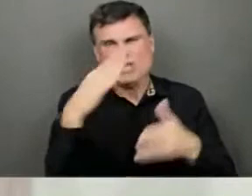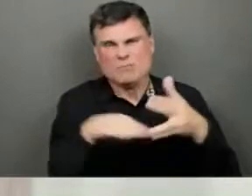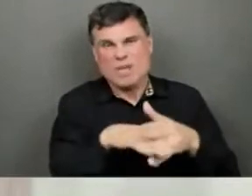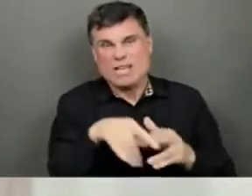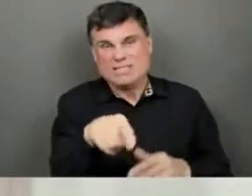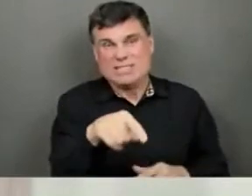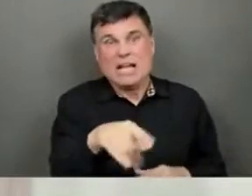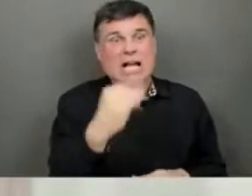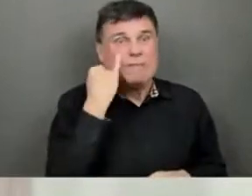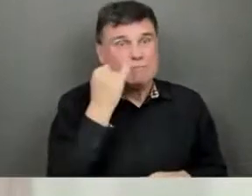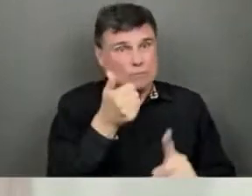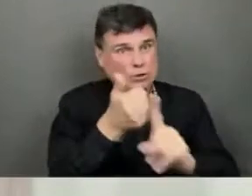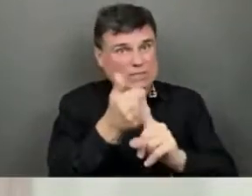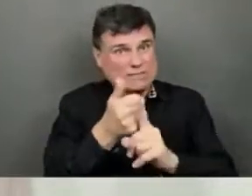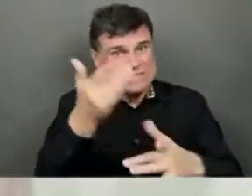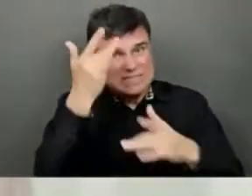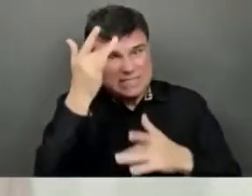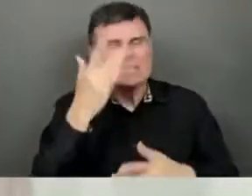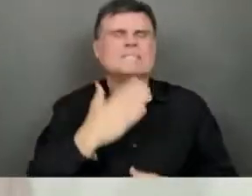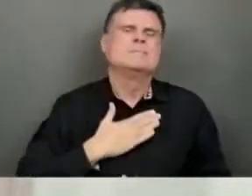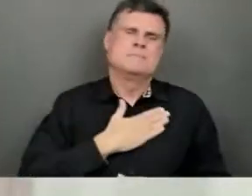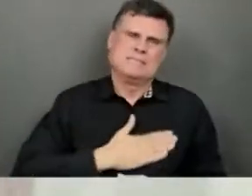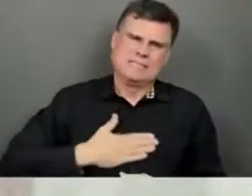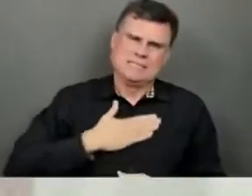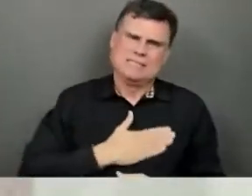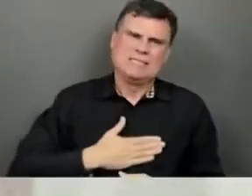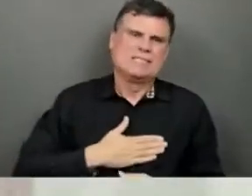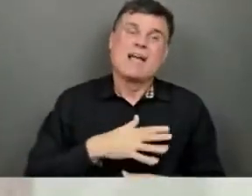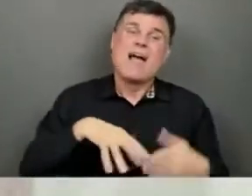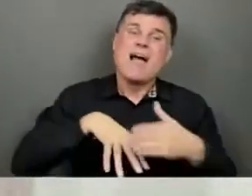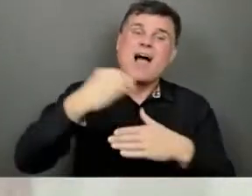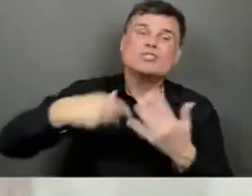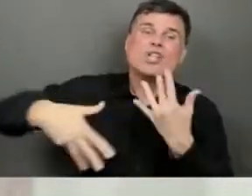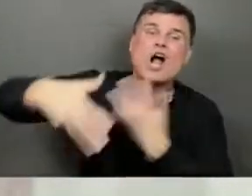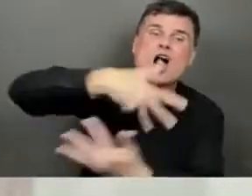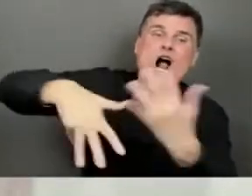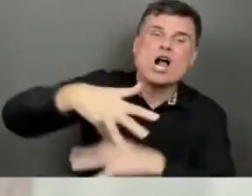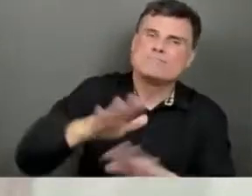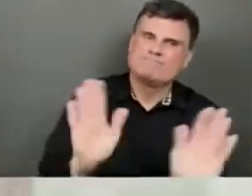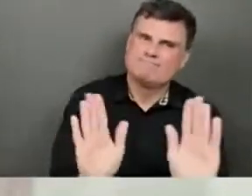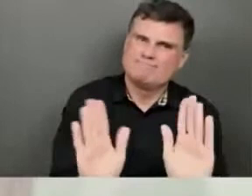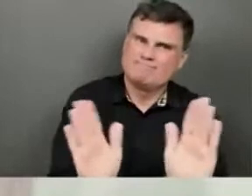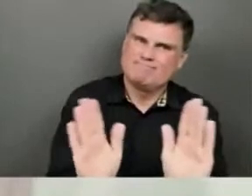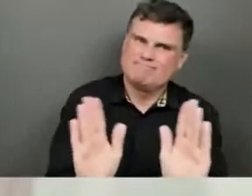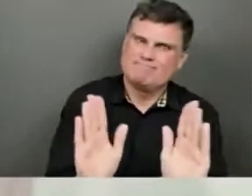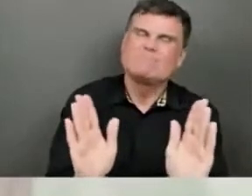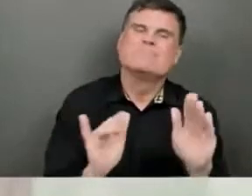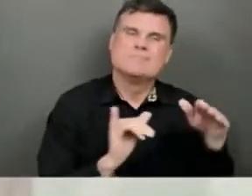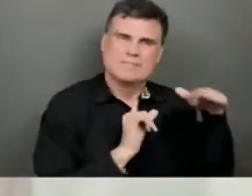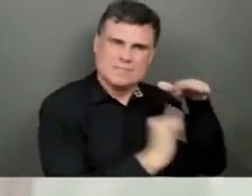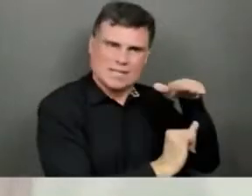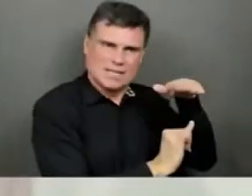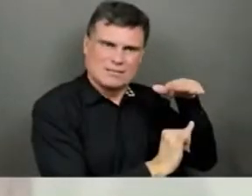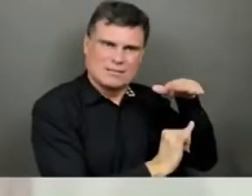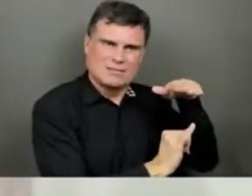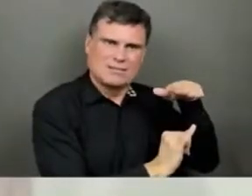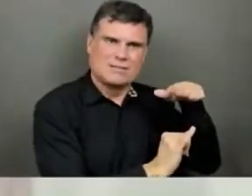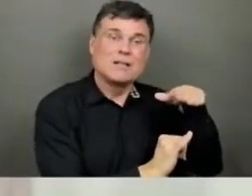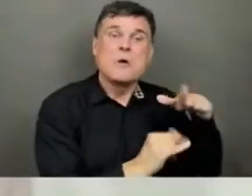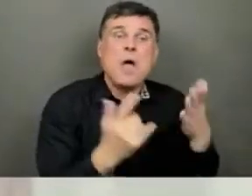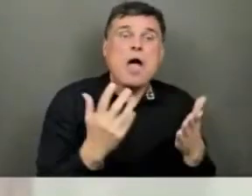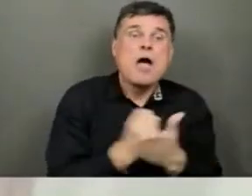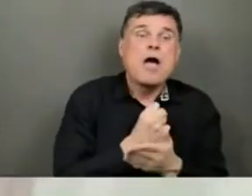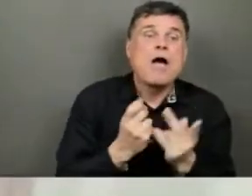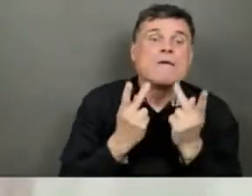sick, particularly, if you're not feeling well, maybe skip that visit to somebody who's more at